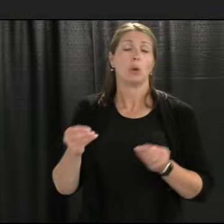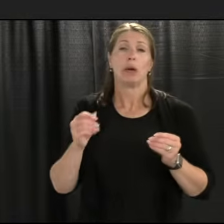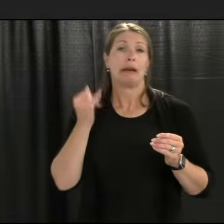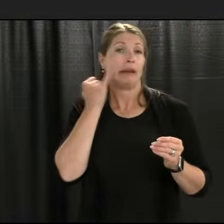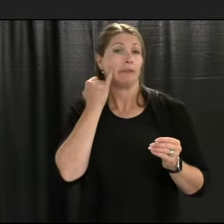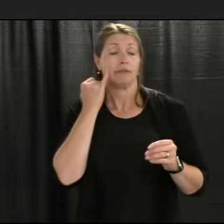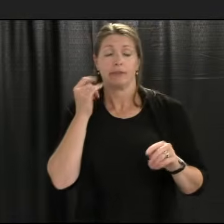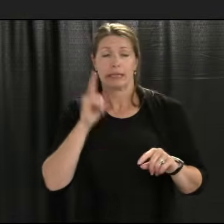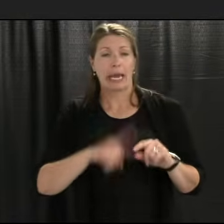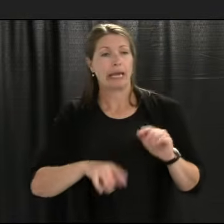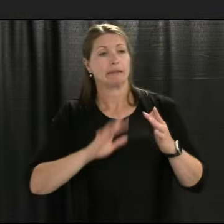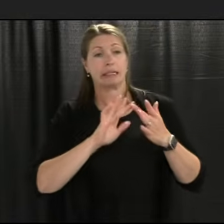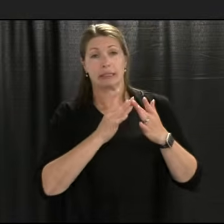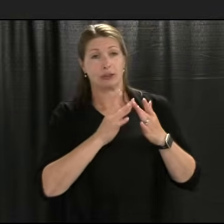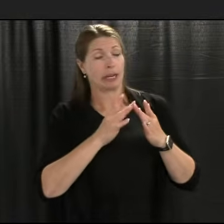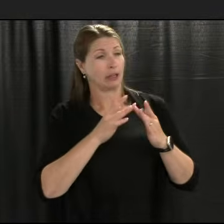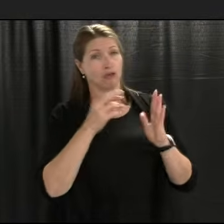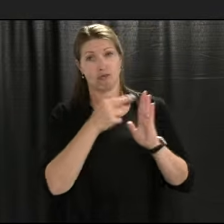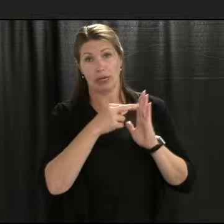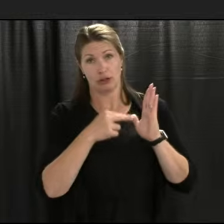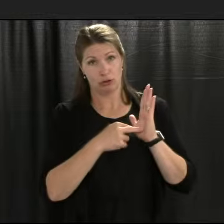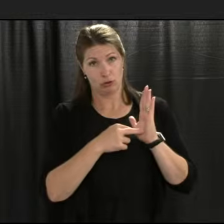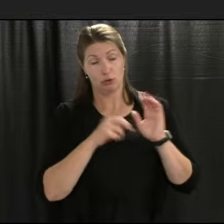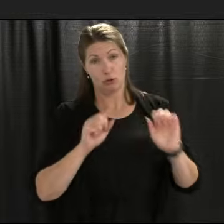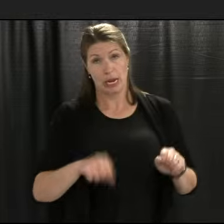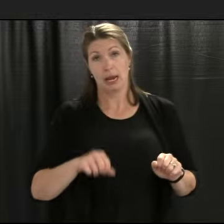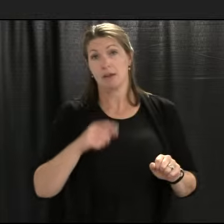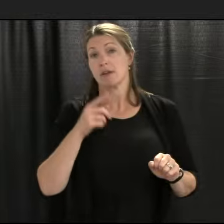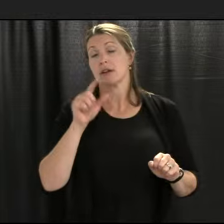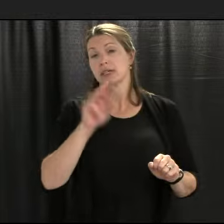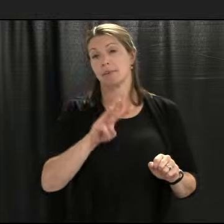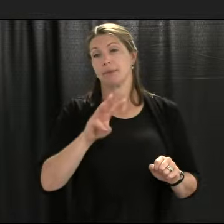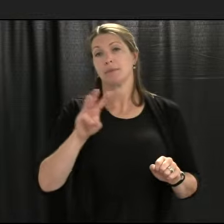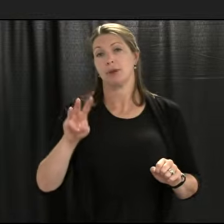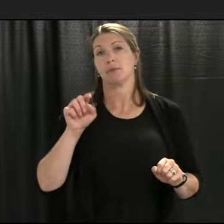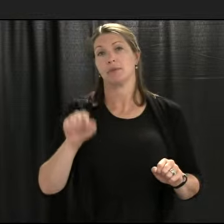or alternatively on the website at